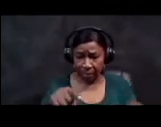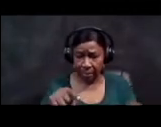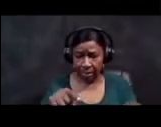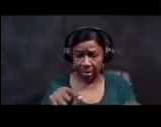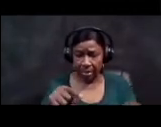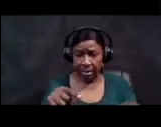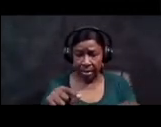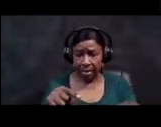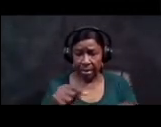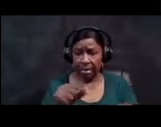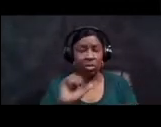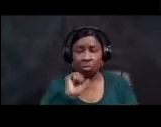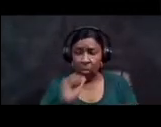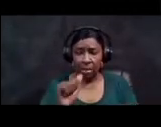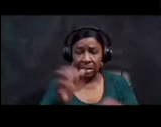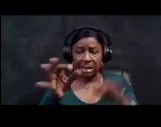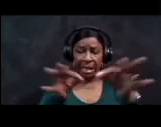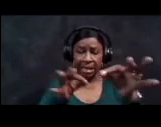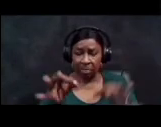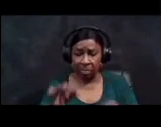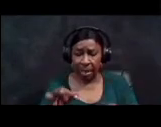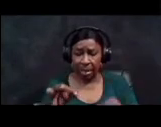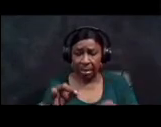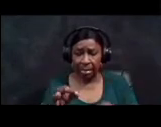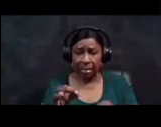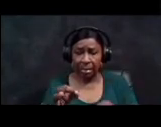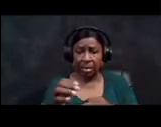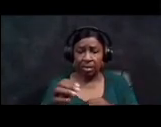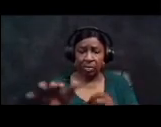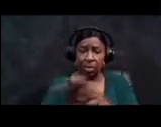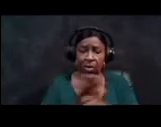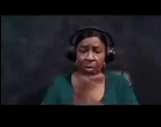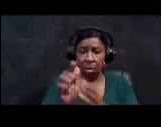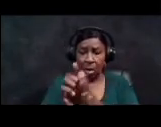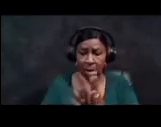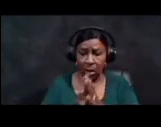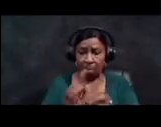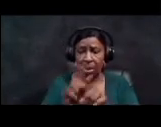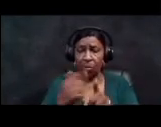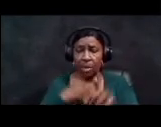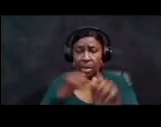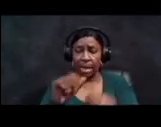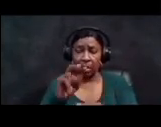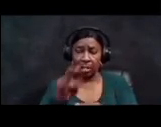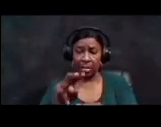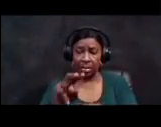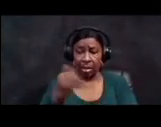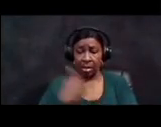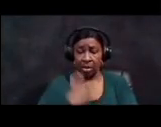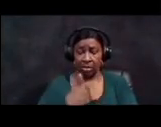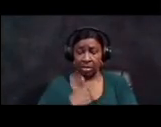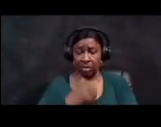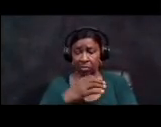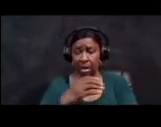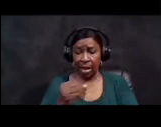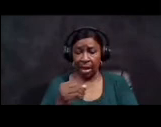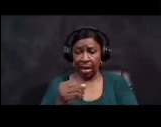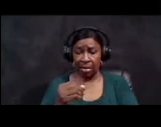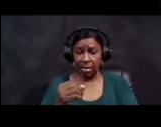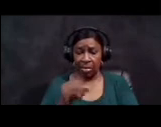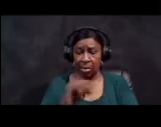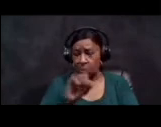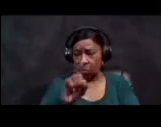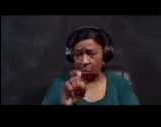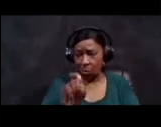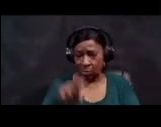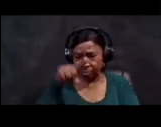wasn't explaining a whole lot. And we can also take a look at that ourselves and question just by